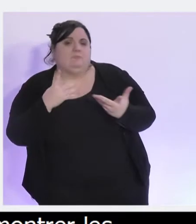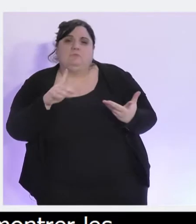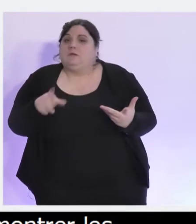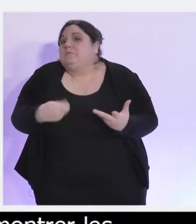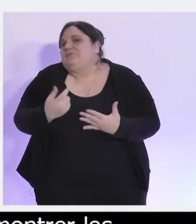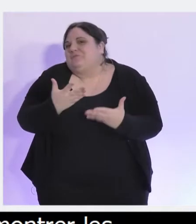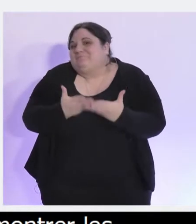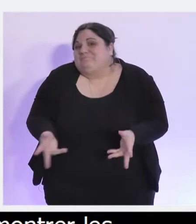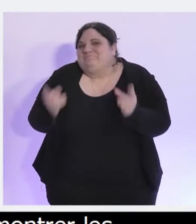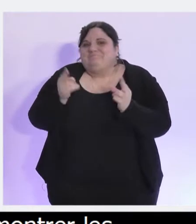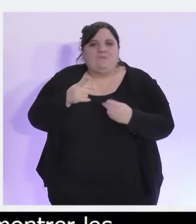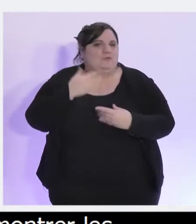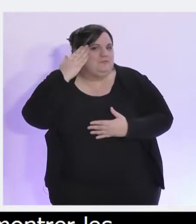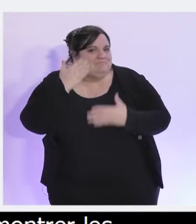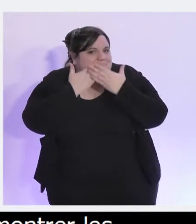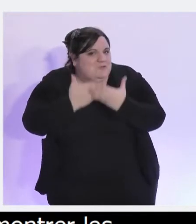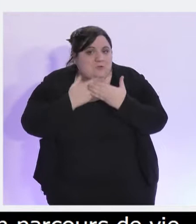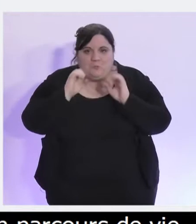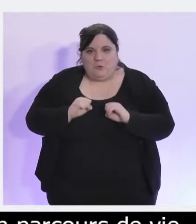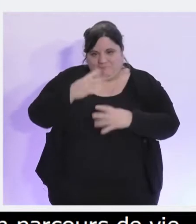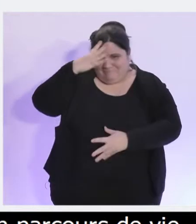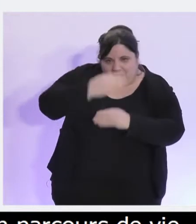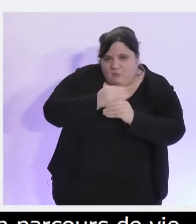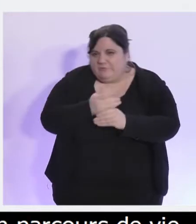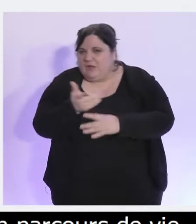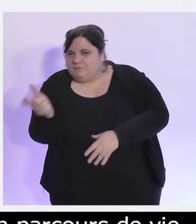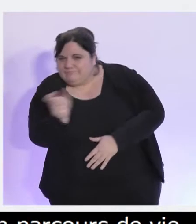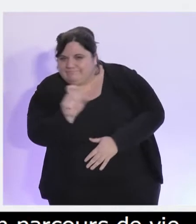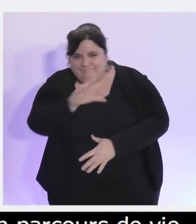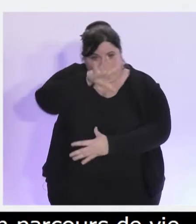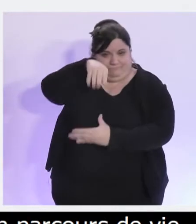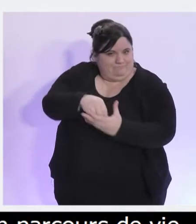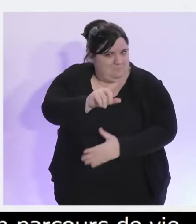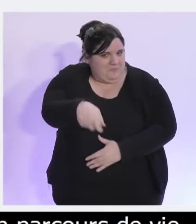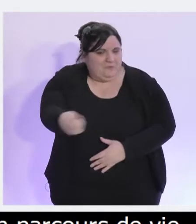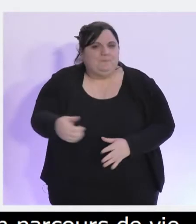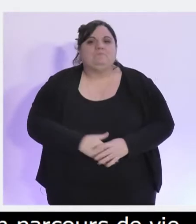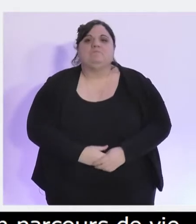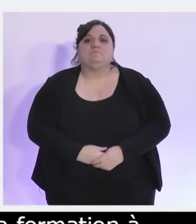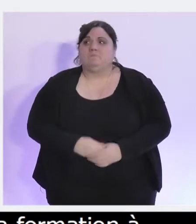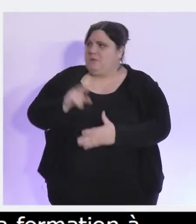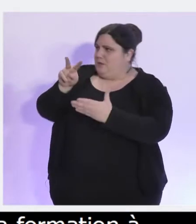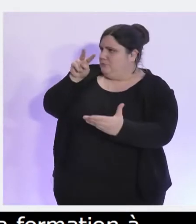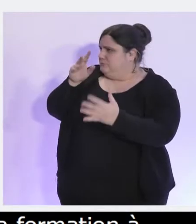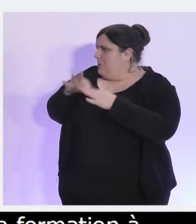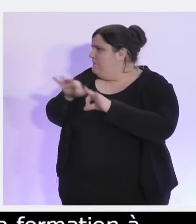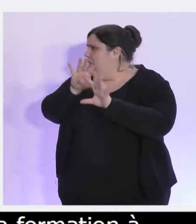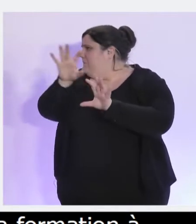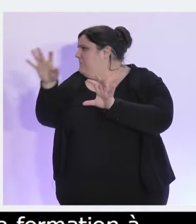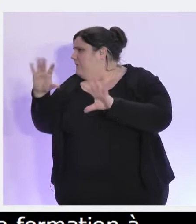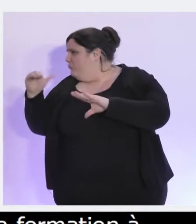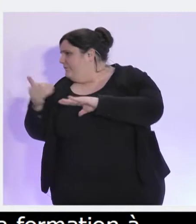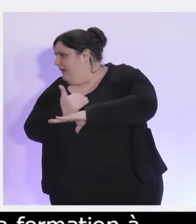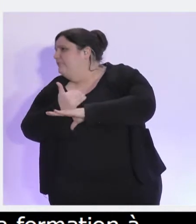jobs, and of course including apprenticeships as well. So we have exchanged on the different policies implemented in the member states of the European